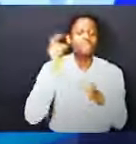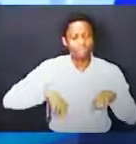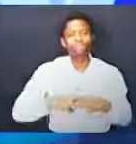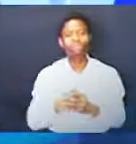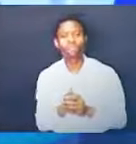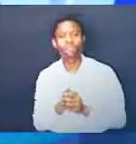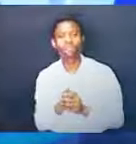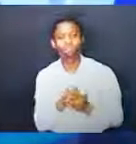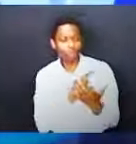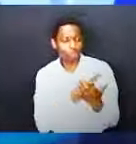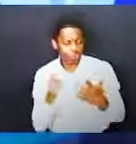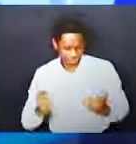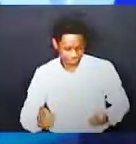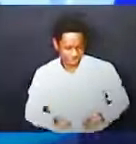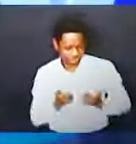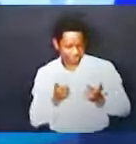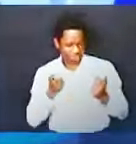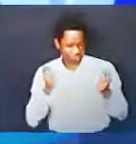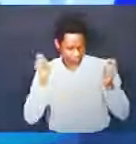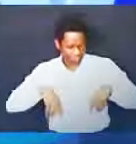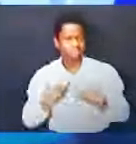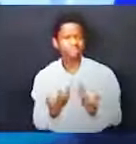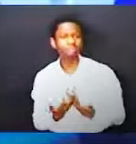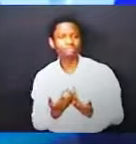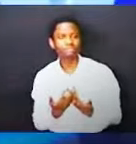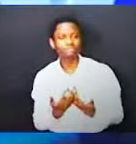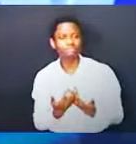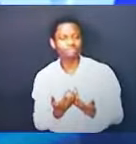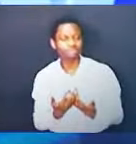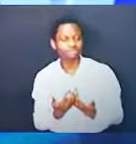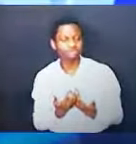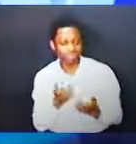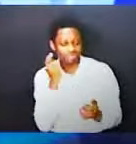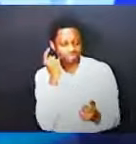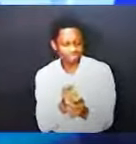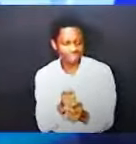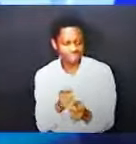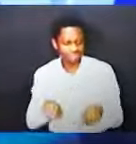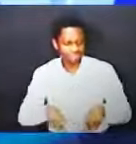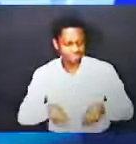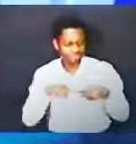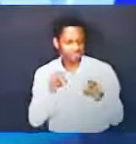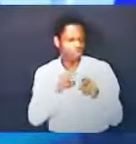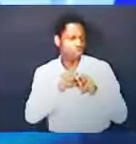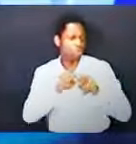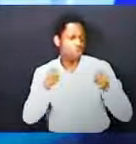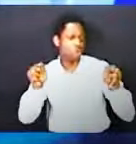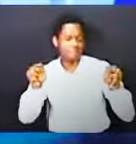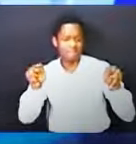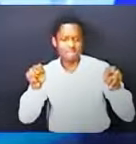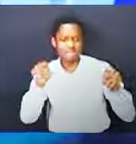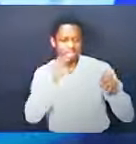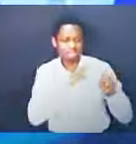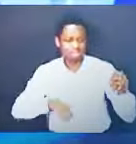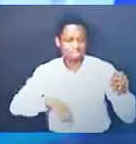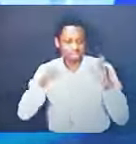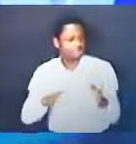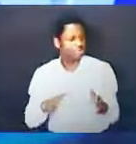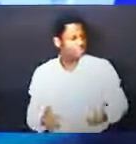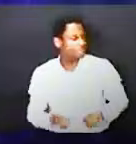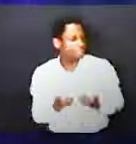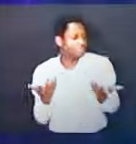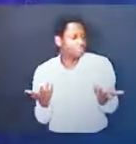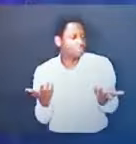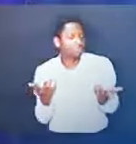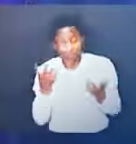Holy life. Is living the normal kind of Christian life. And he said, yeah, because we